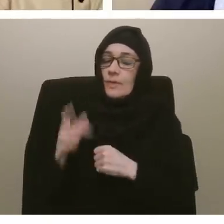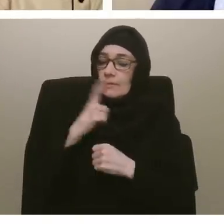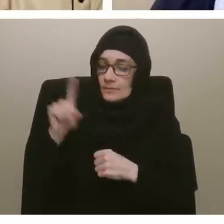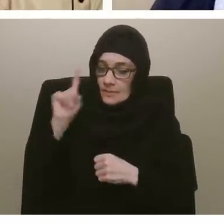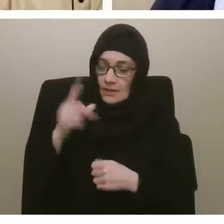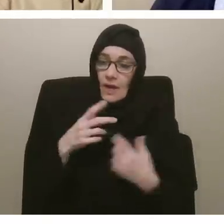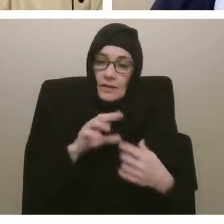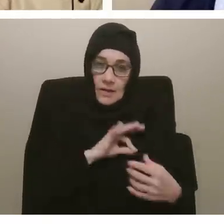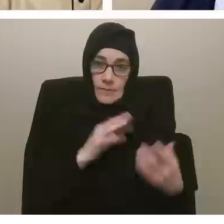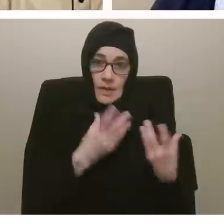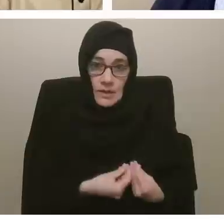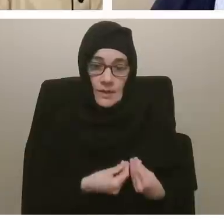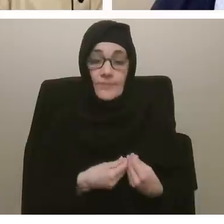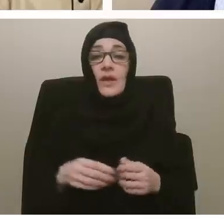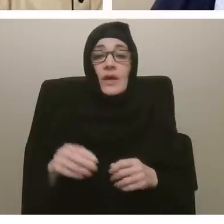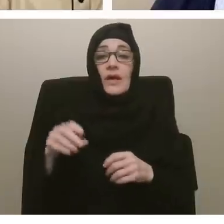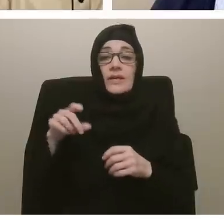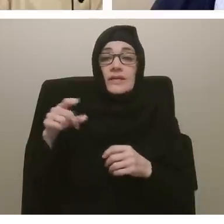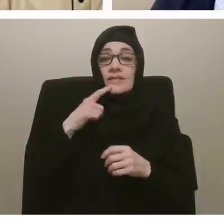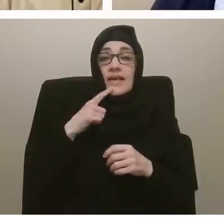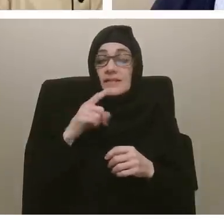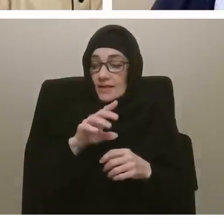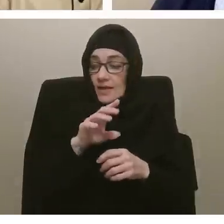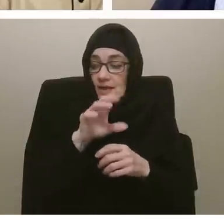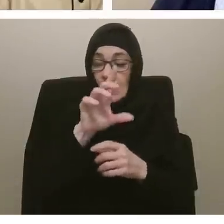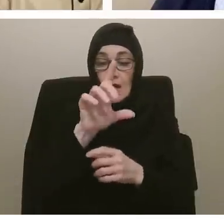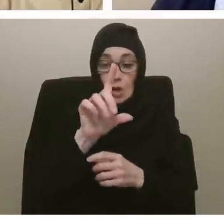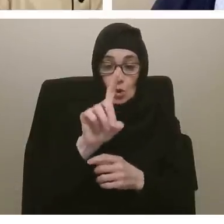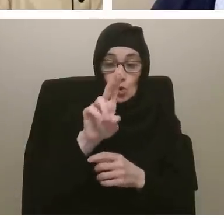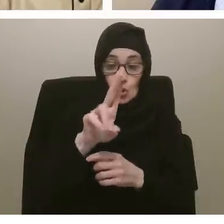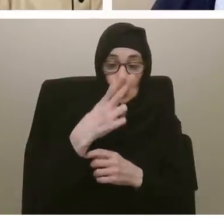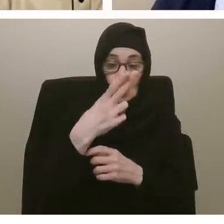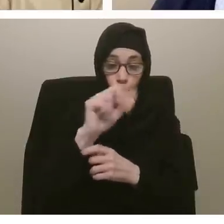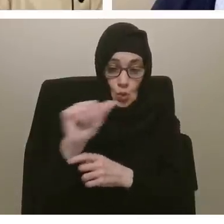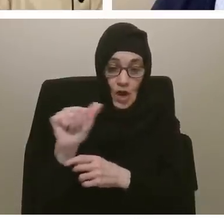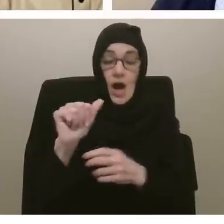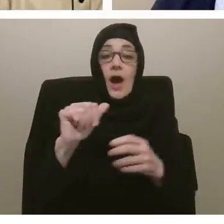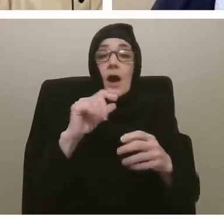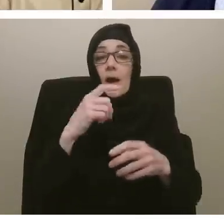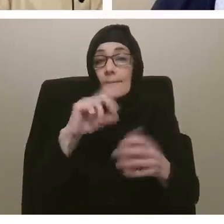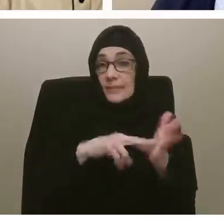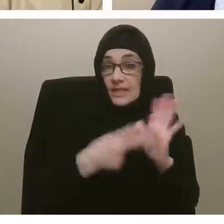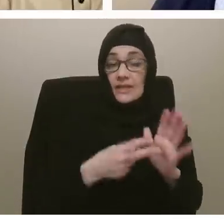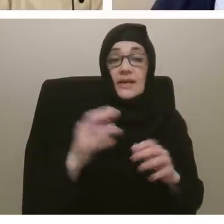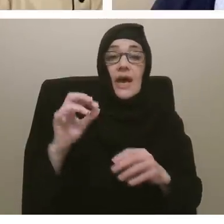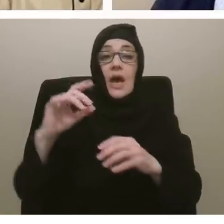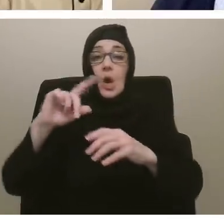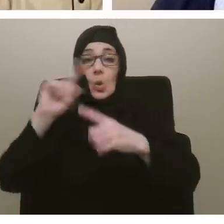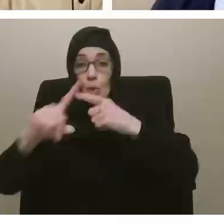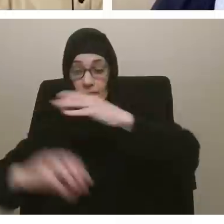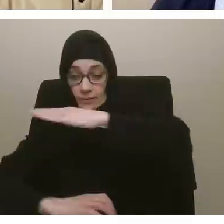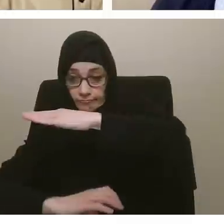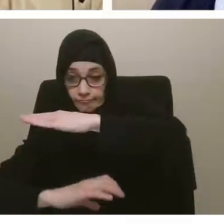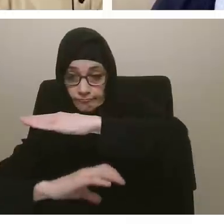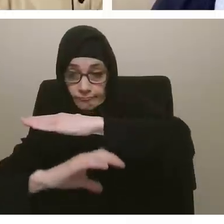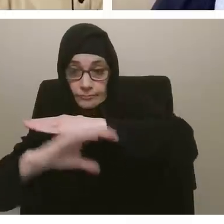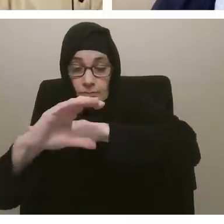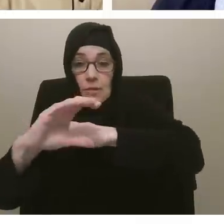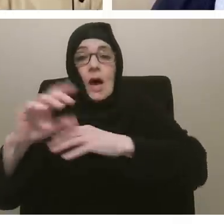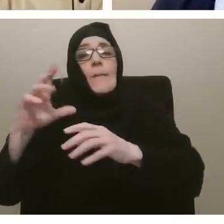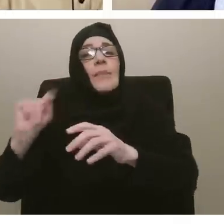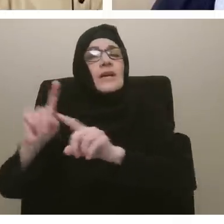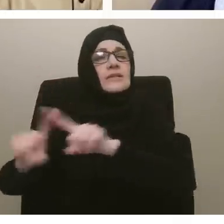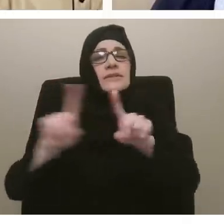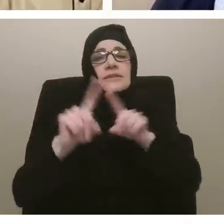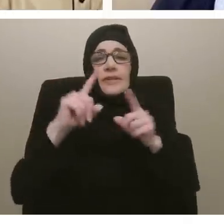have mentioned, there's different opinions of what duha would mean. Either it's the daybreak when it starts, or it is the whole daytime, or some even mention